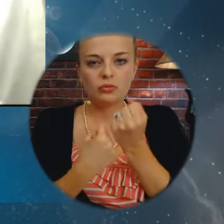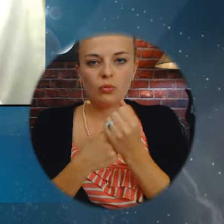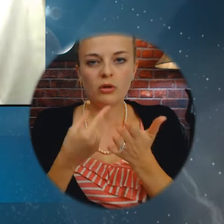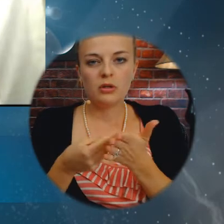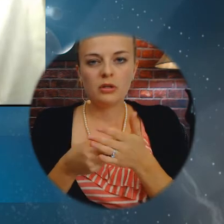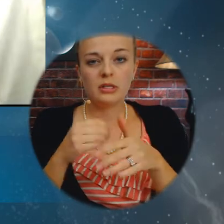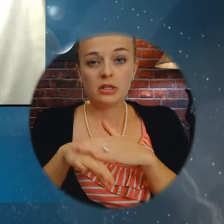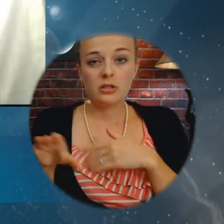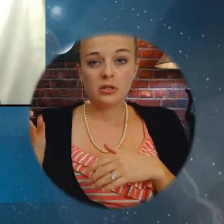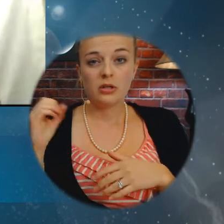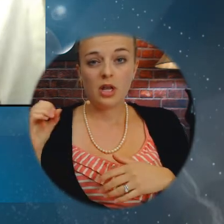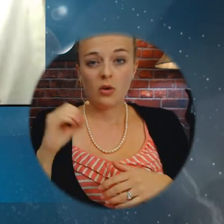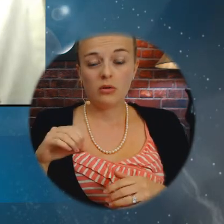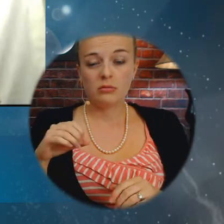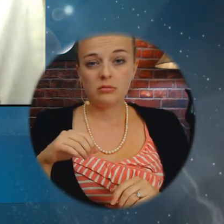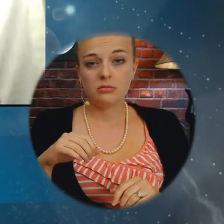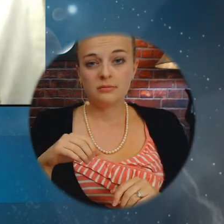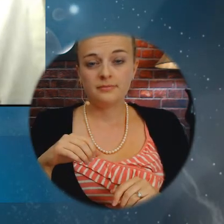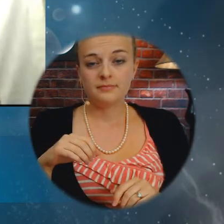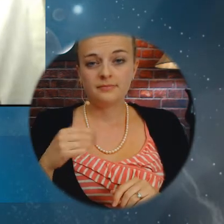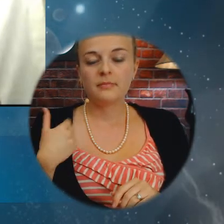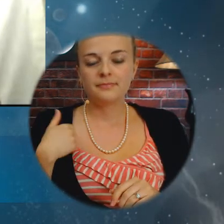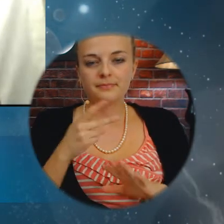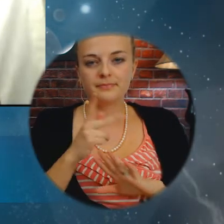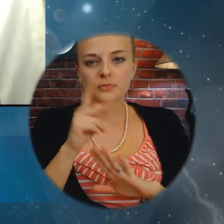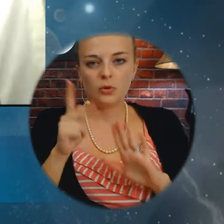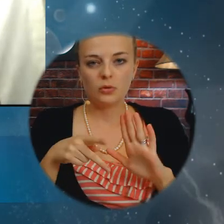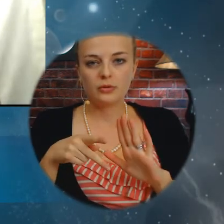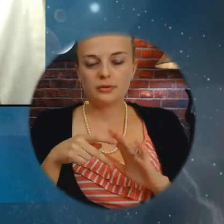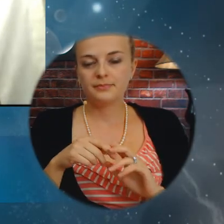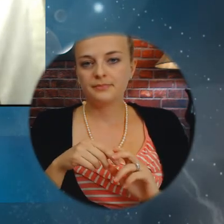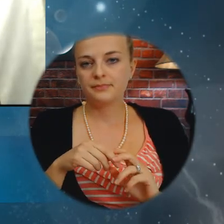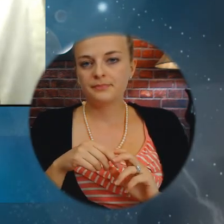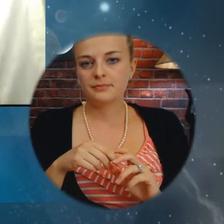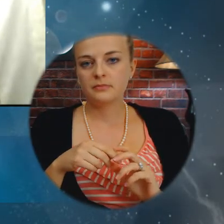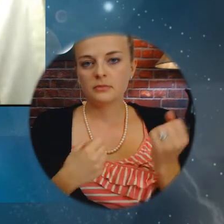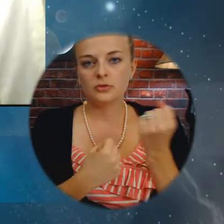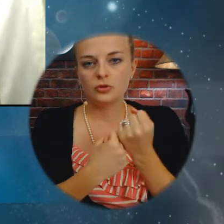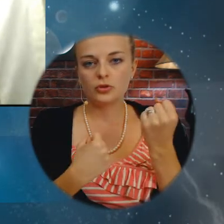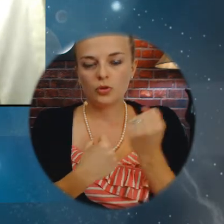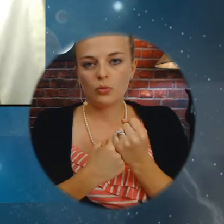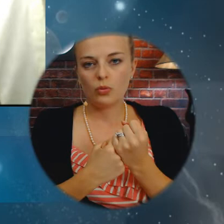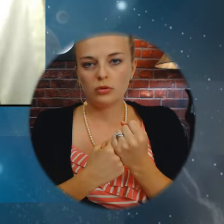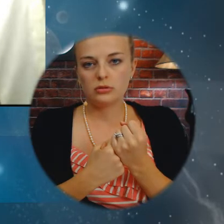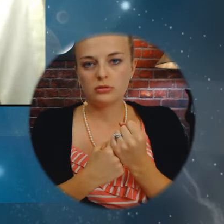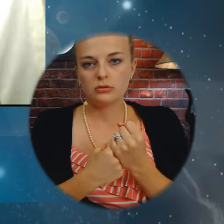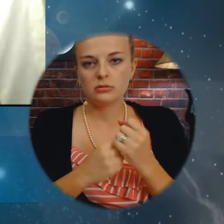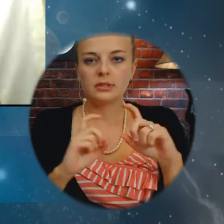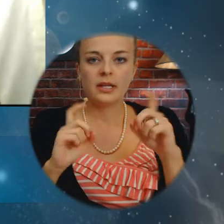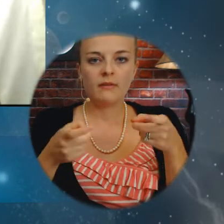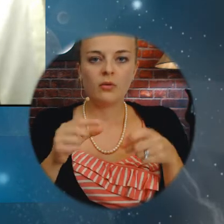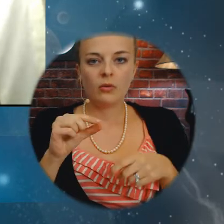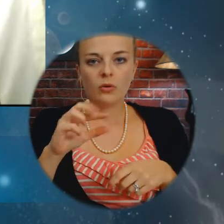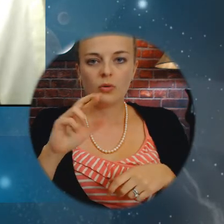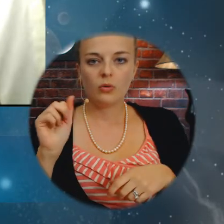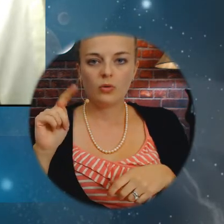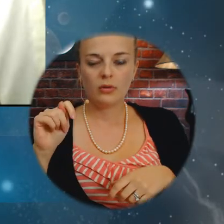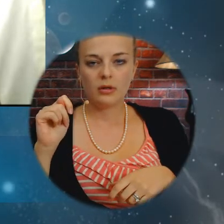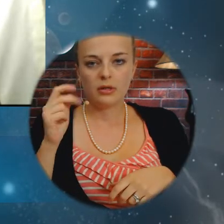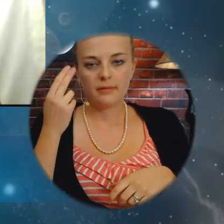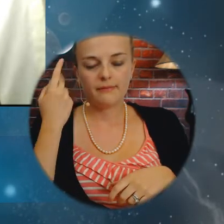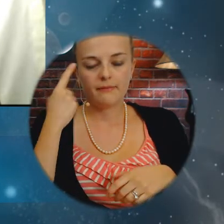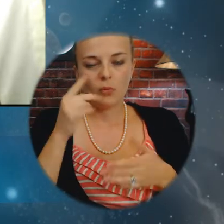In Ontario, for instance, there is a program available through the Ontario government which will give you a grant towards the purchase of a hearing instrument.